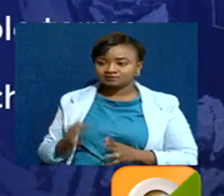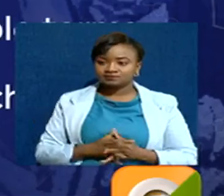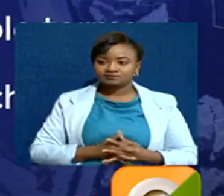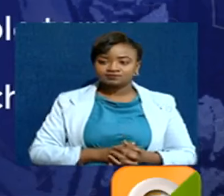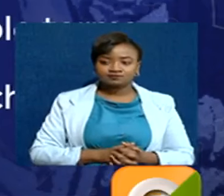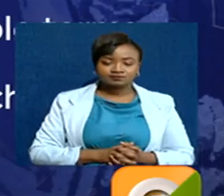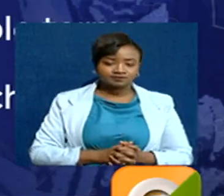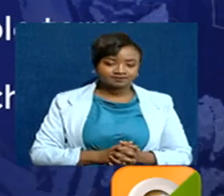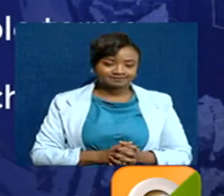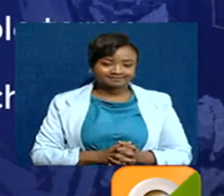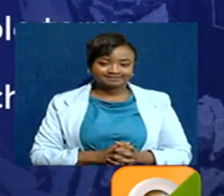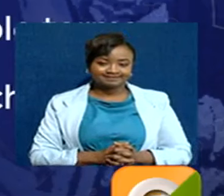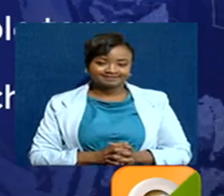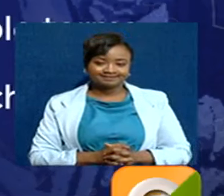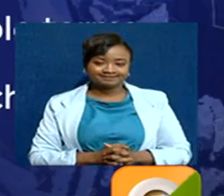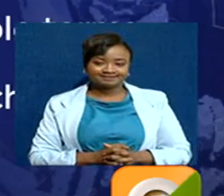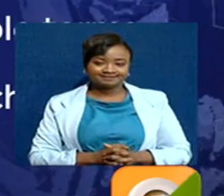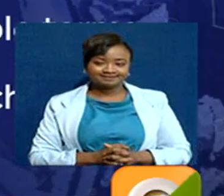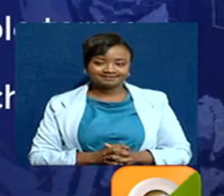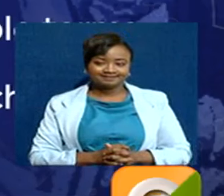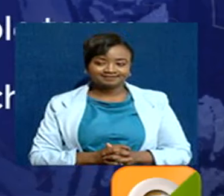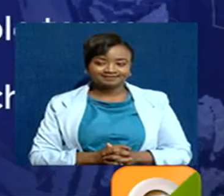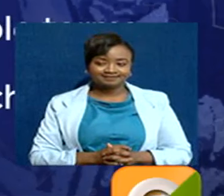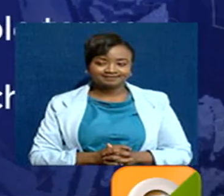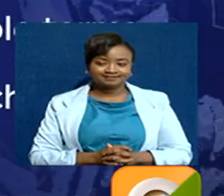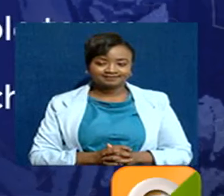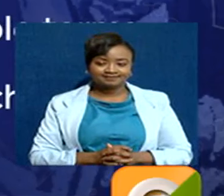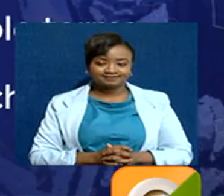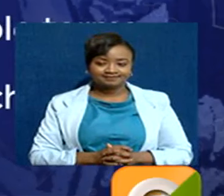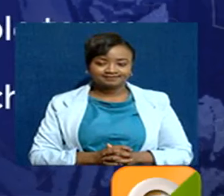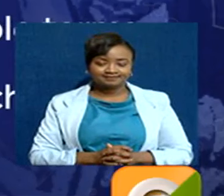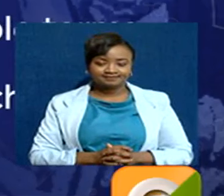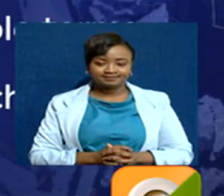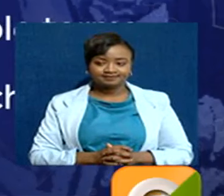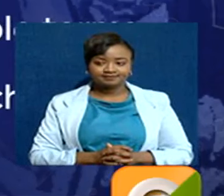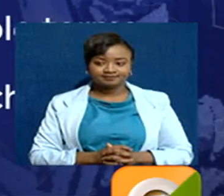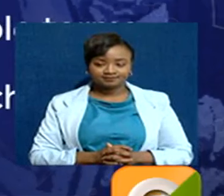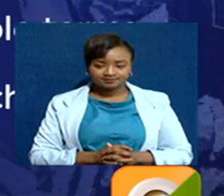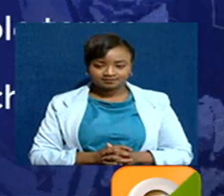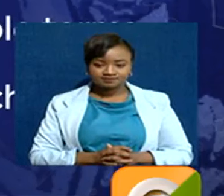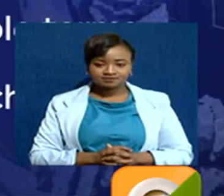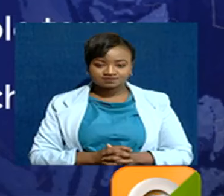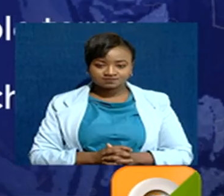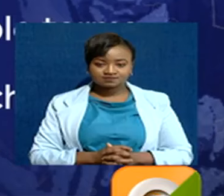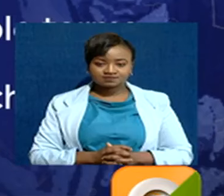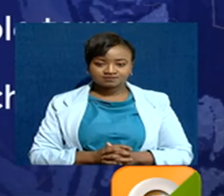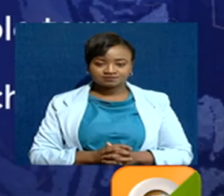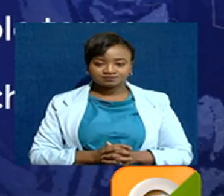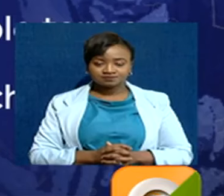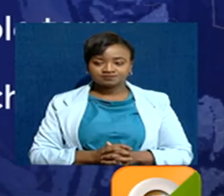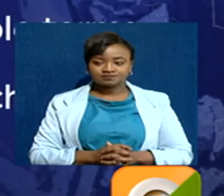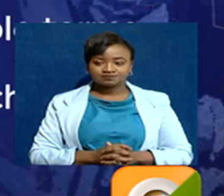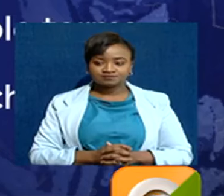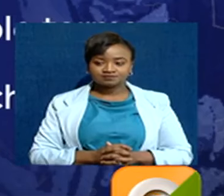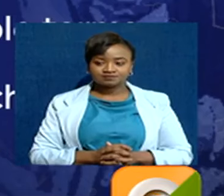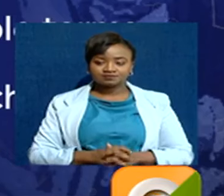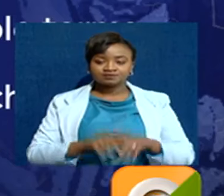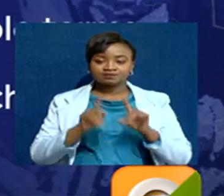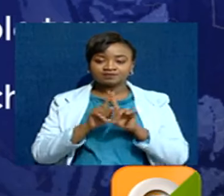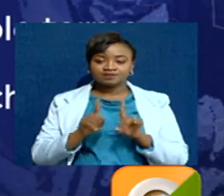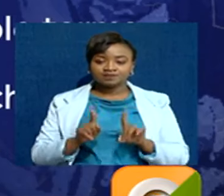asking for a full implementation of the 2021-2025 CBA. They're also asking for the immediate confirmation of 46,000 intern teachers